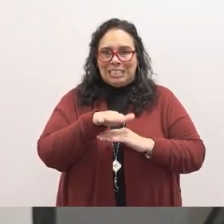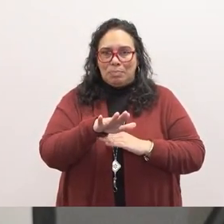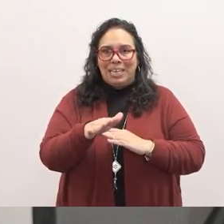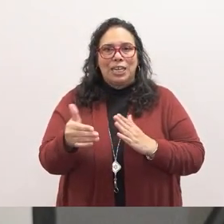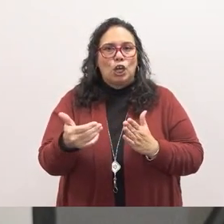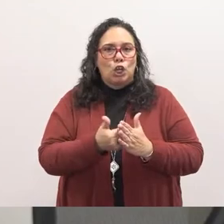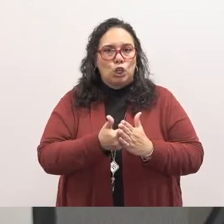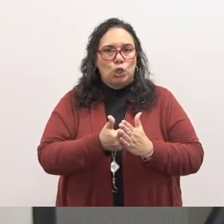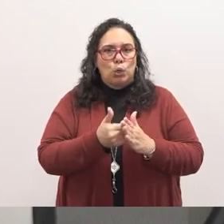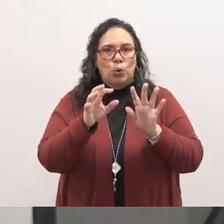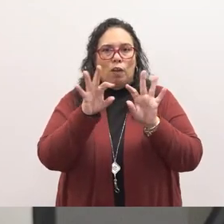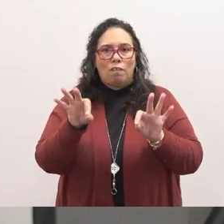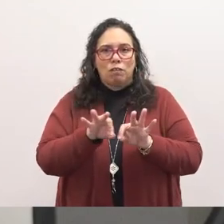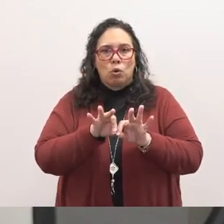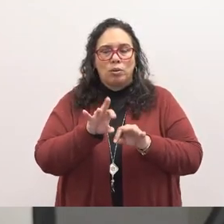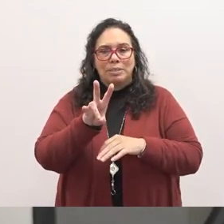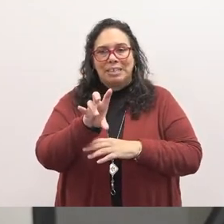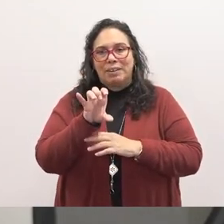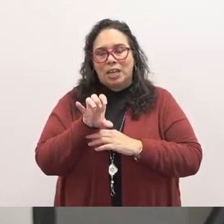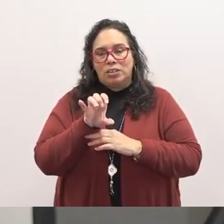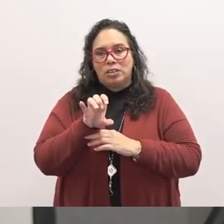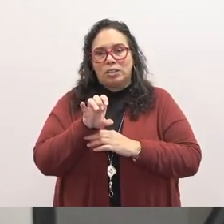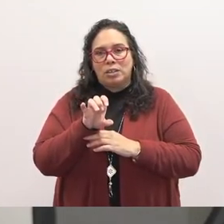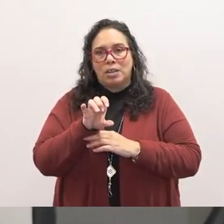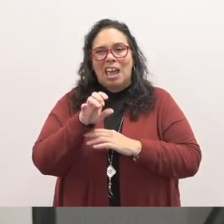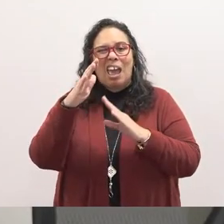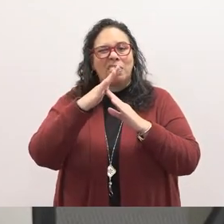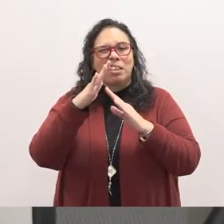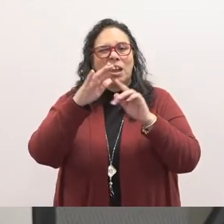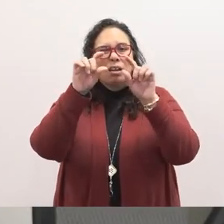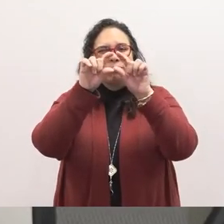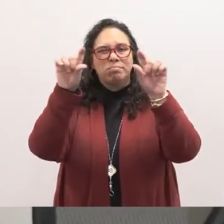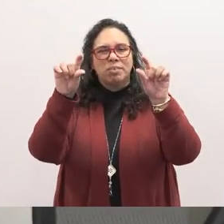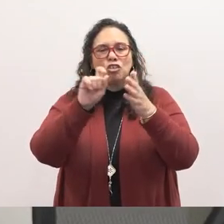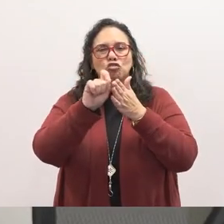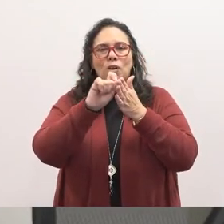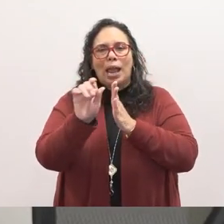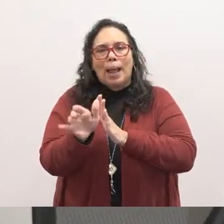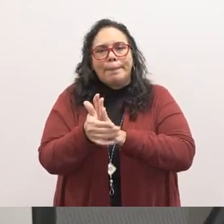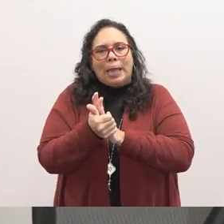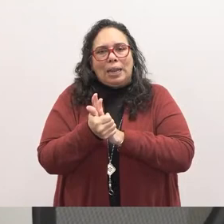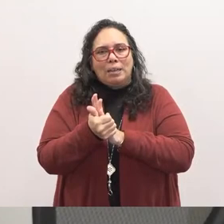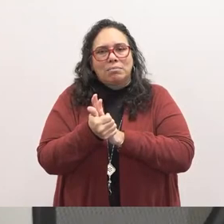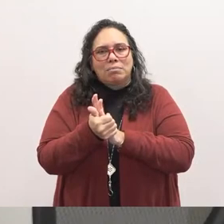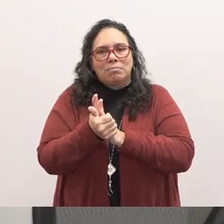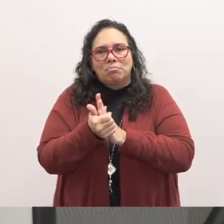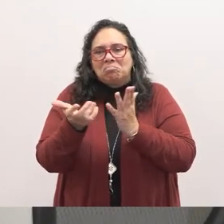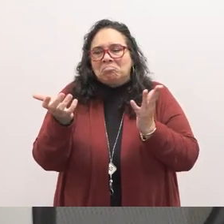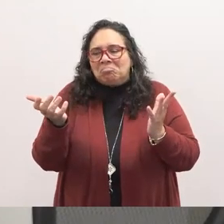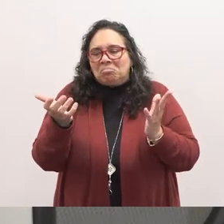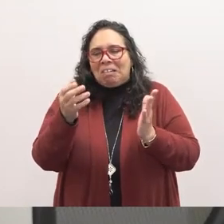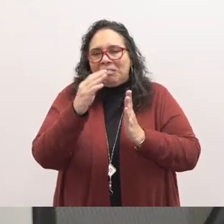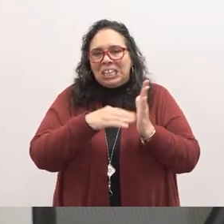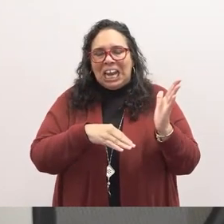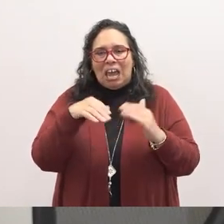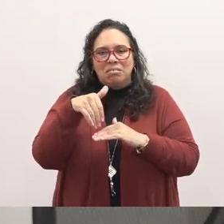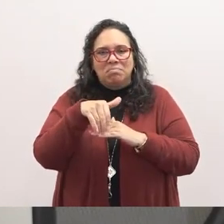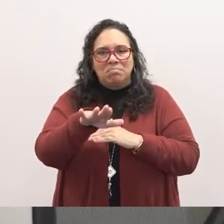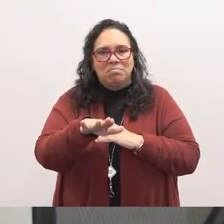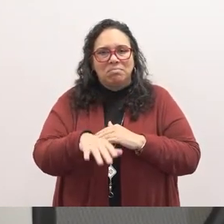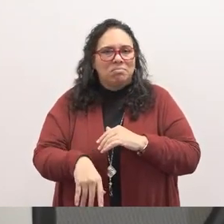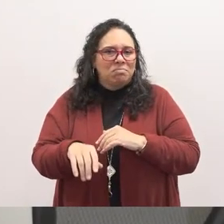Form 700, put amended on the front, date it the day that you're doing it, and turn it in, and they will not prosecute